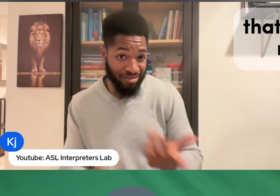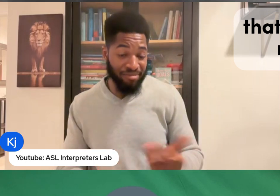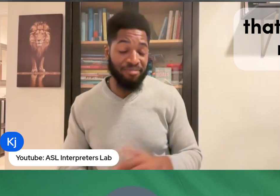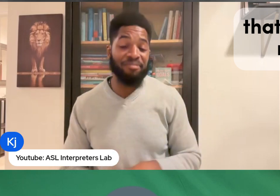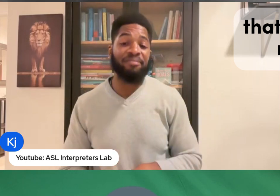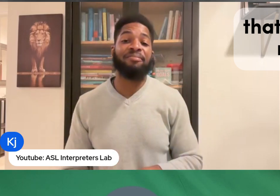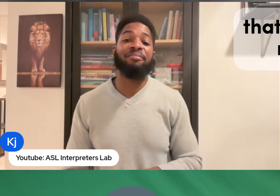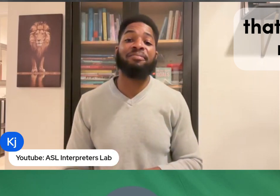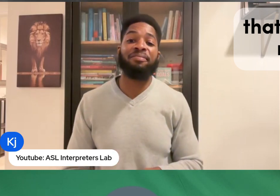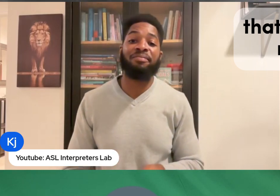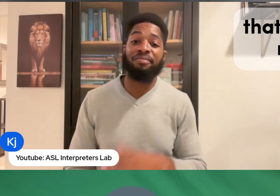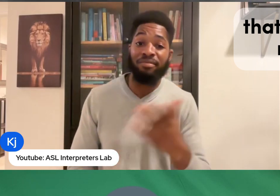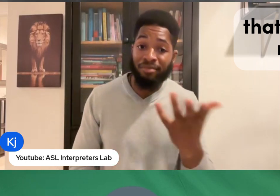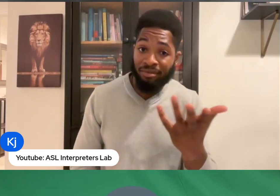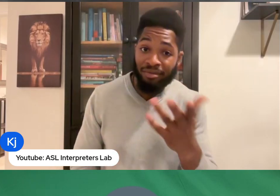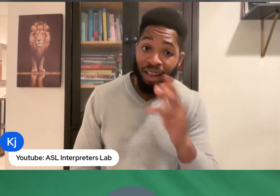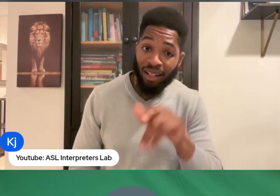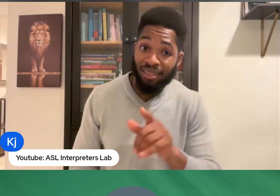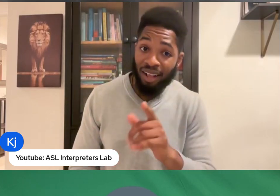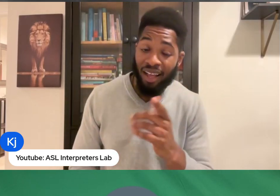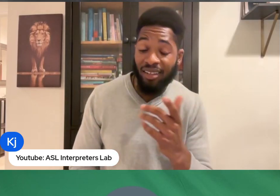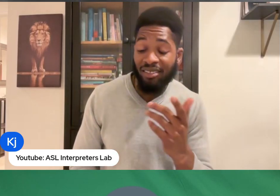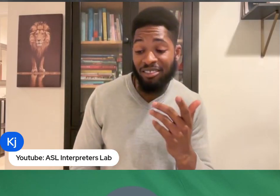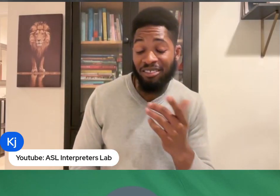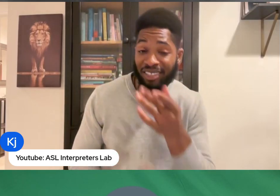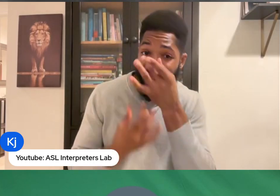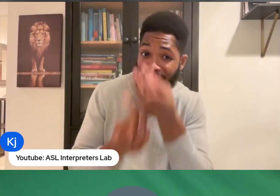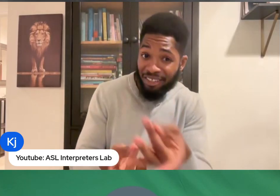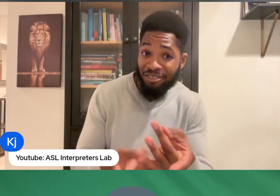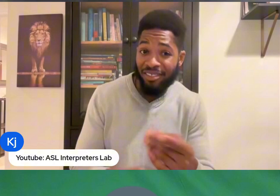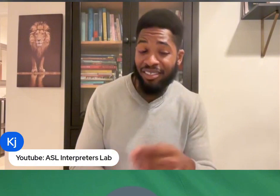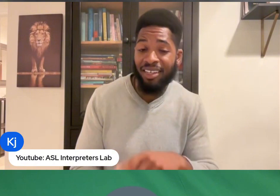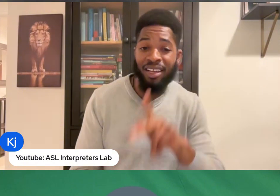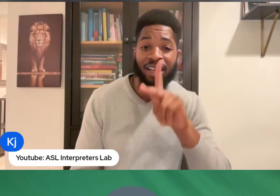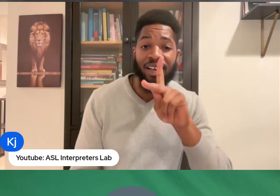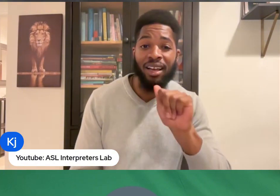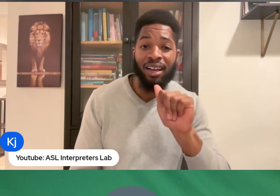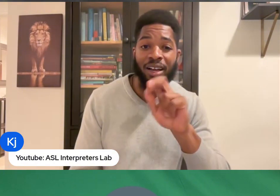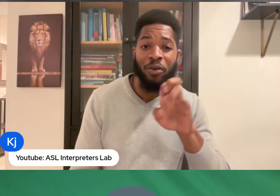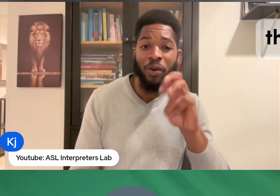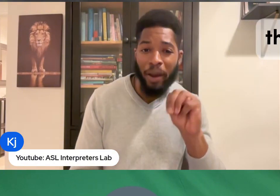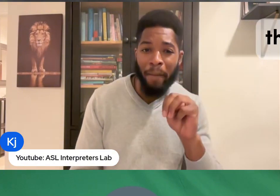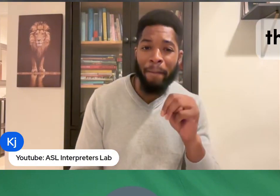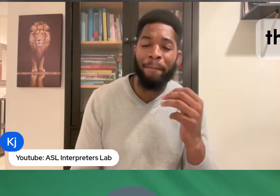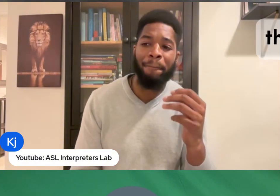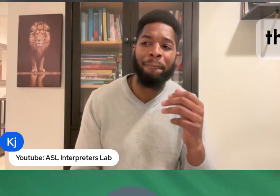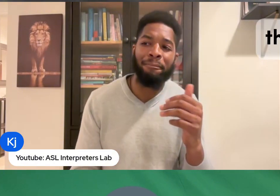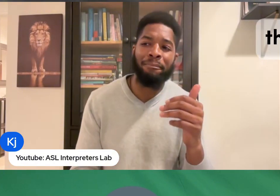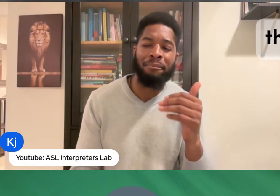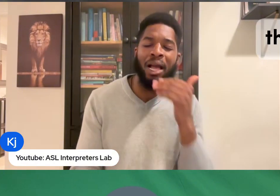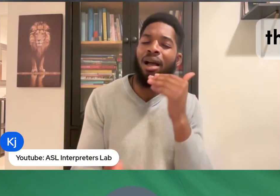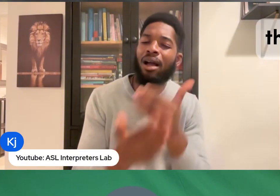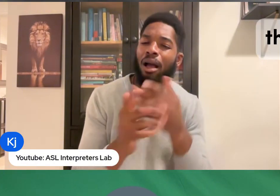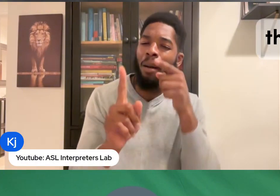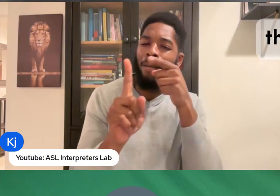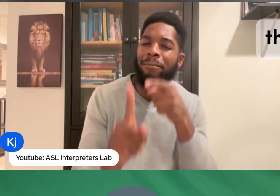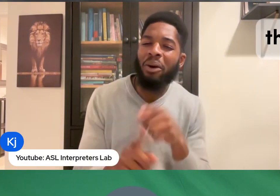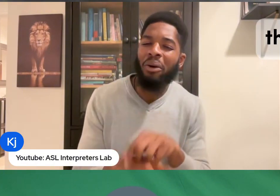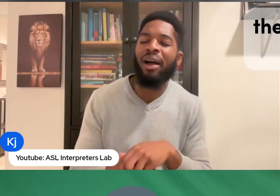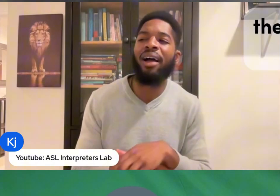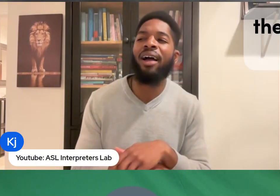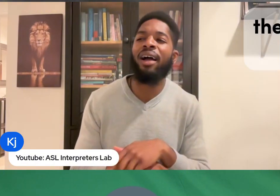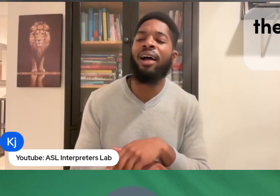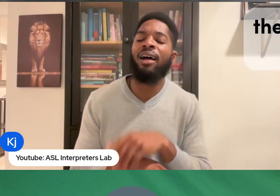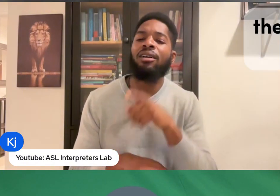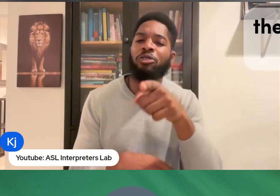because you make a lot of legitimate, valid points, Kareem. The concern about privacy,